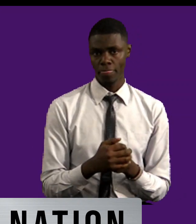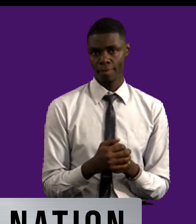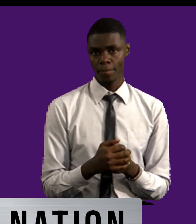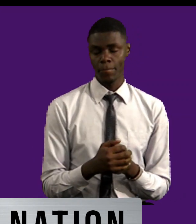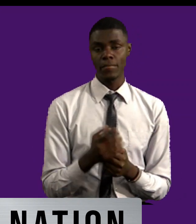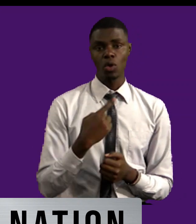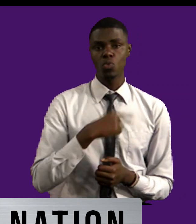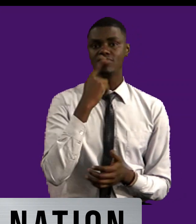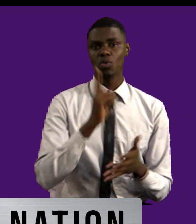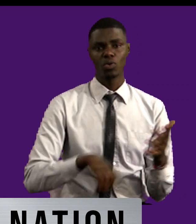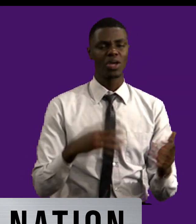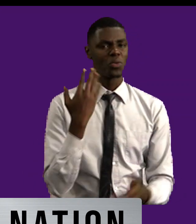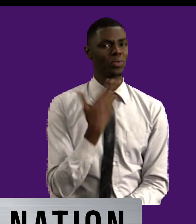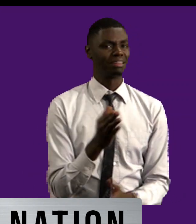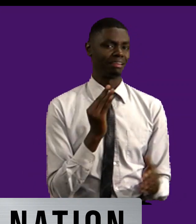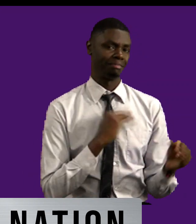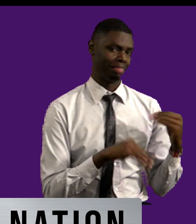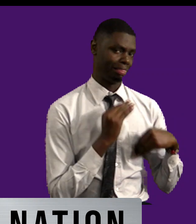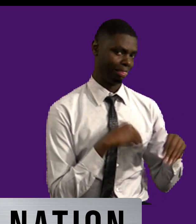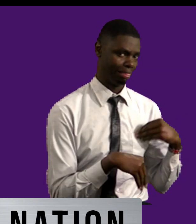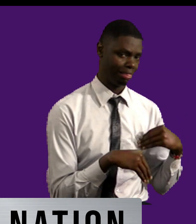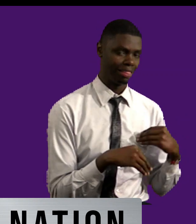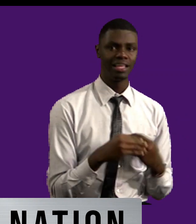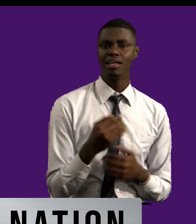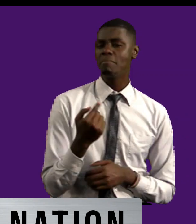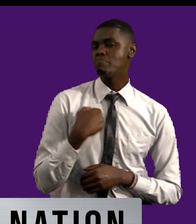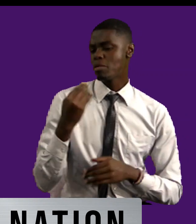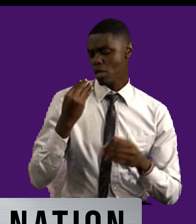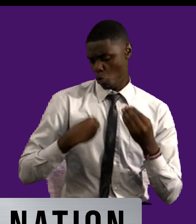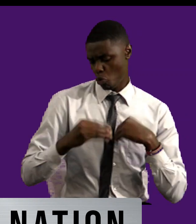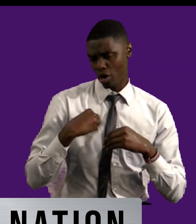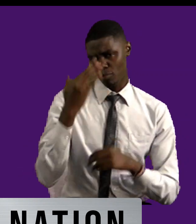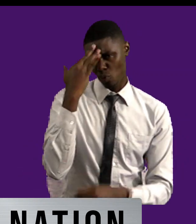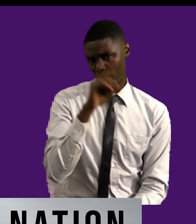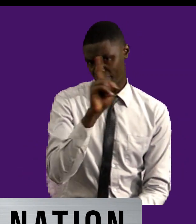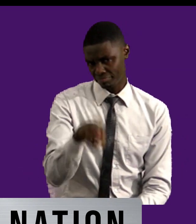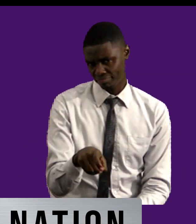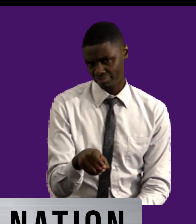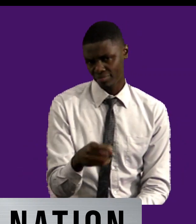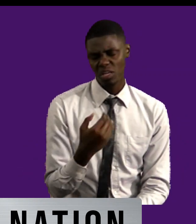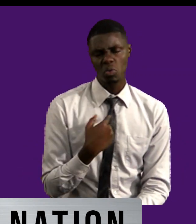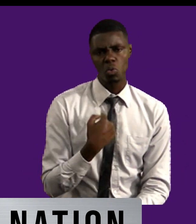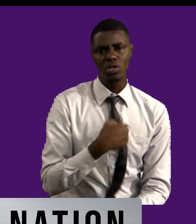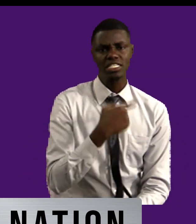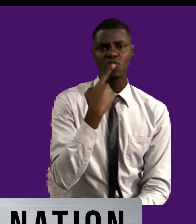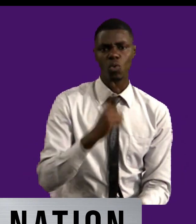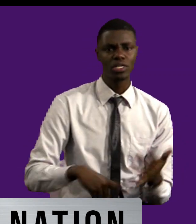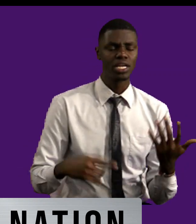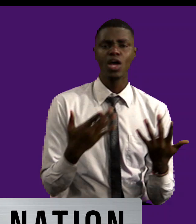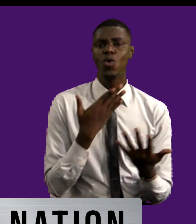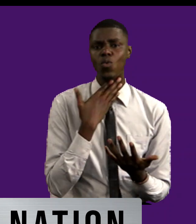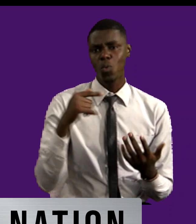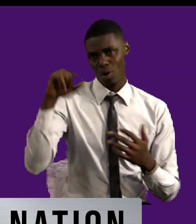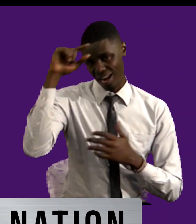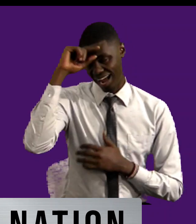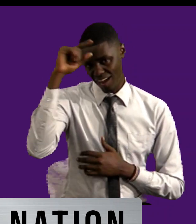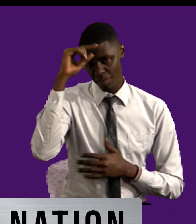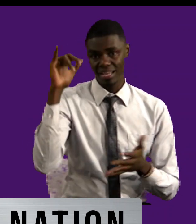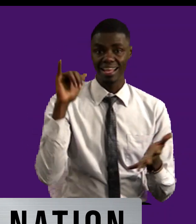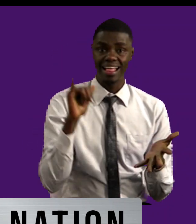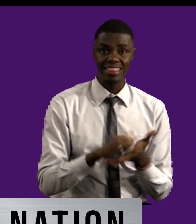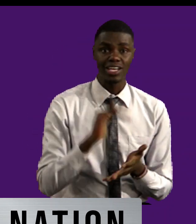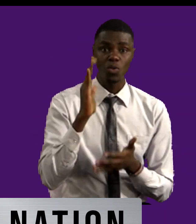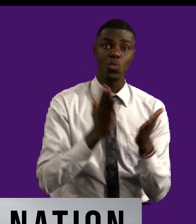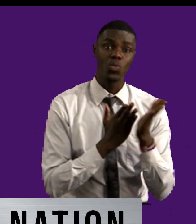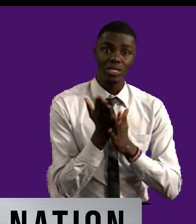as we say we don't want corruption, why should I be corrupt? Much as we say we want a government that